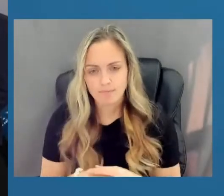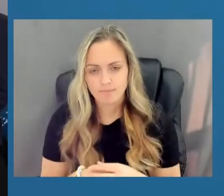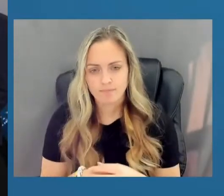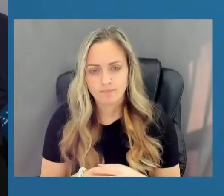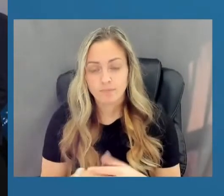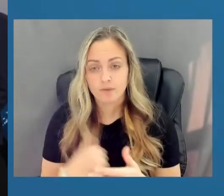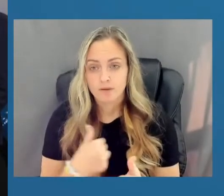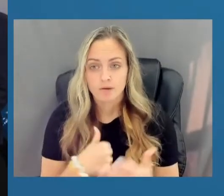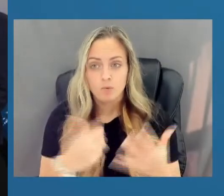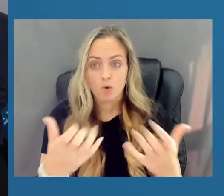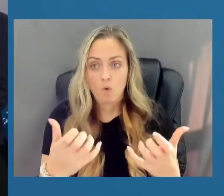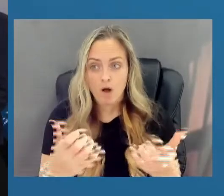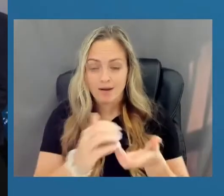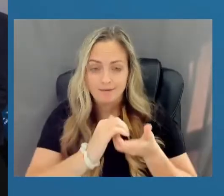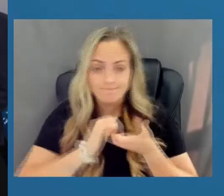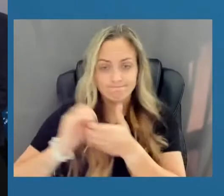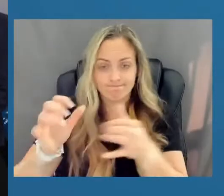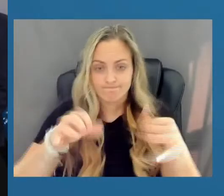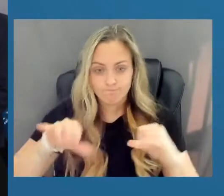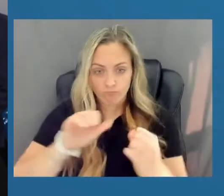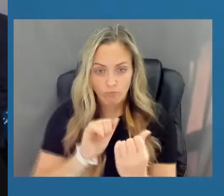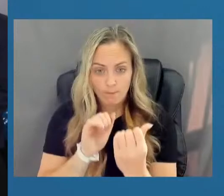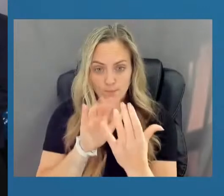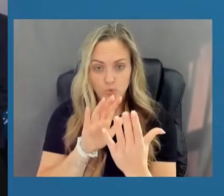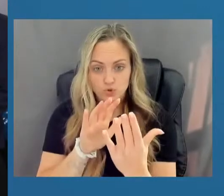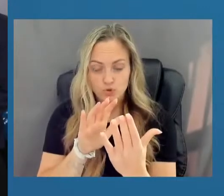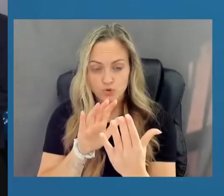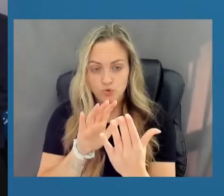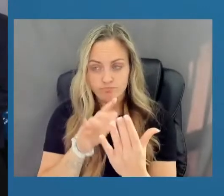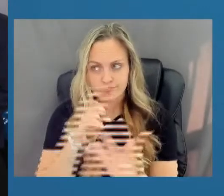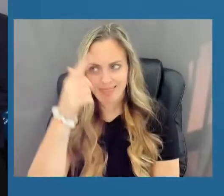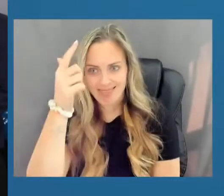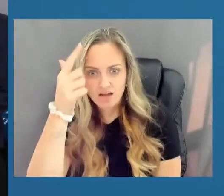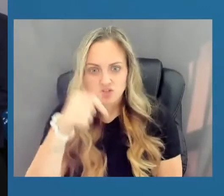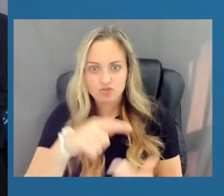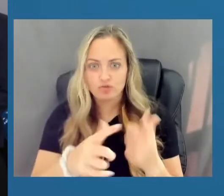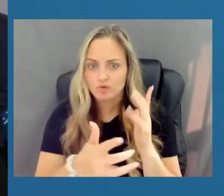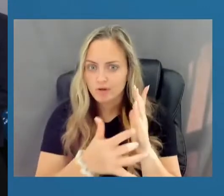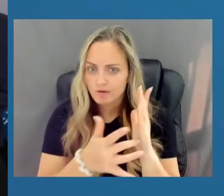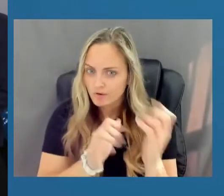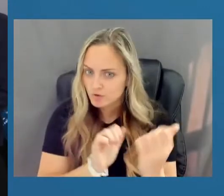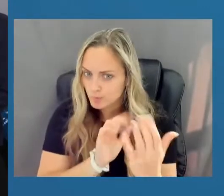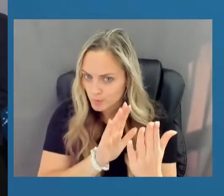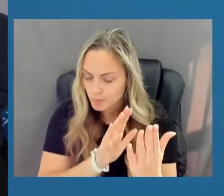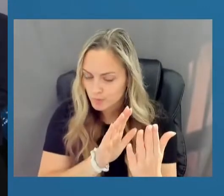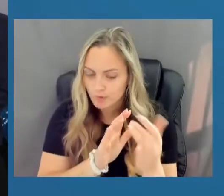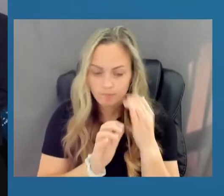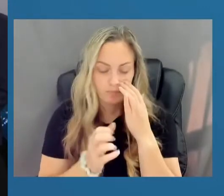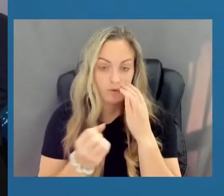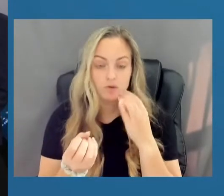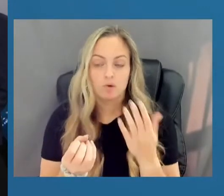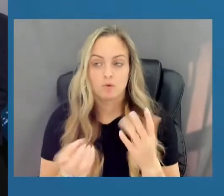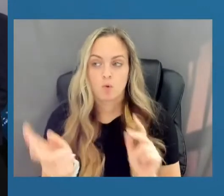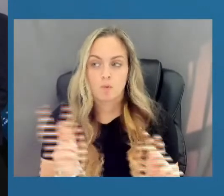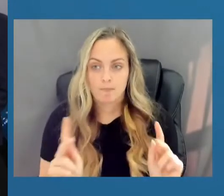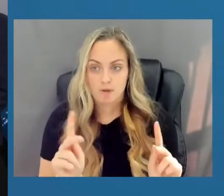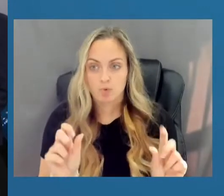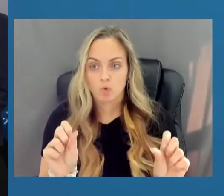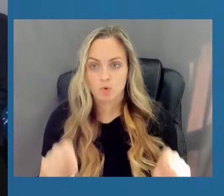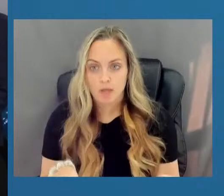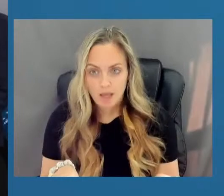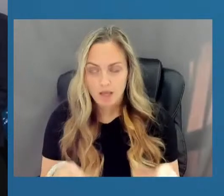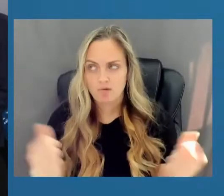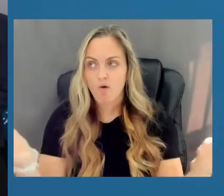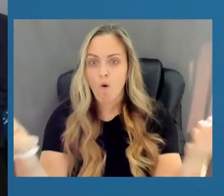a uniform approach, a logical and technological approach, so that people can all